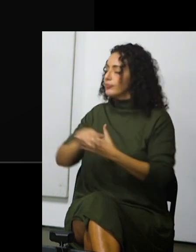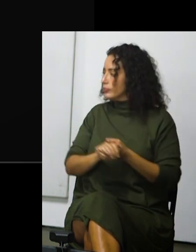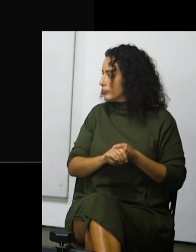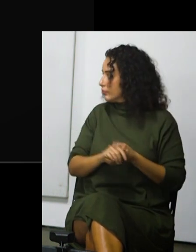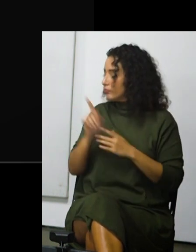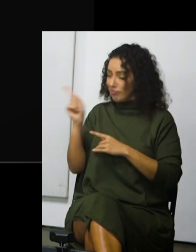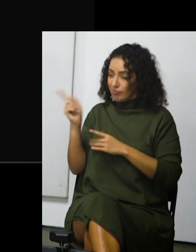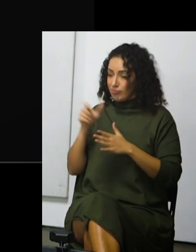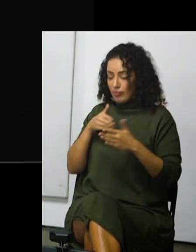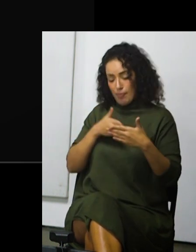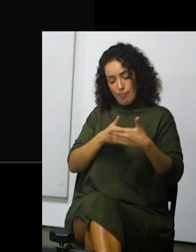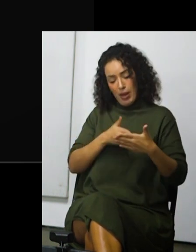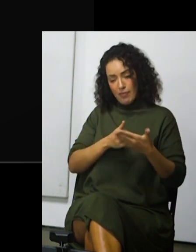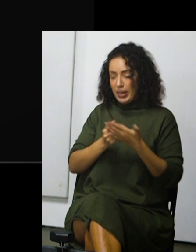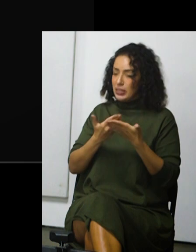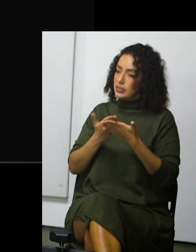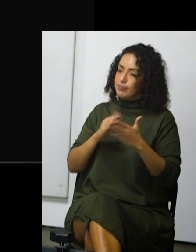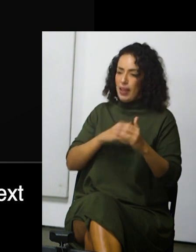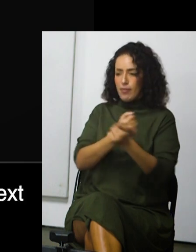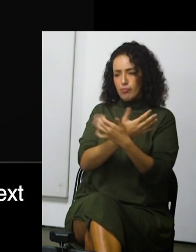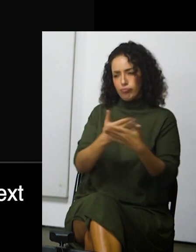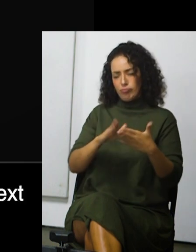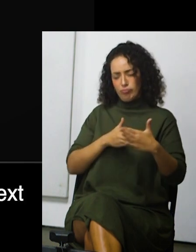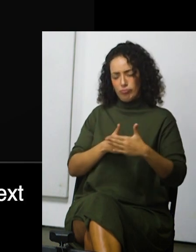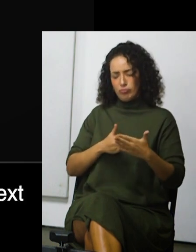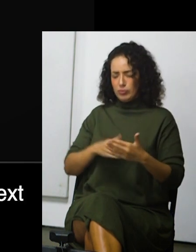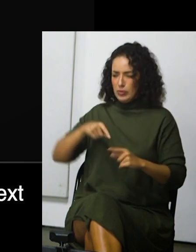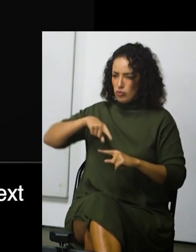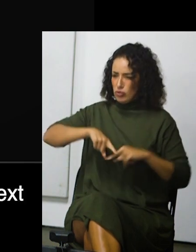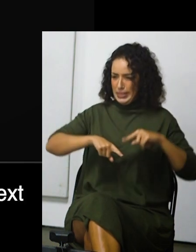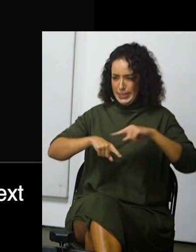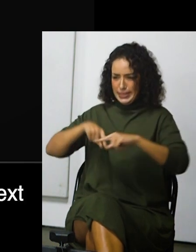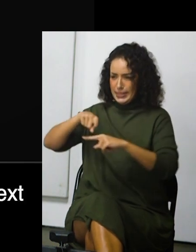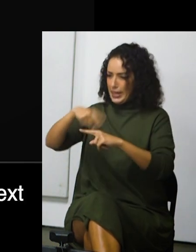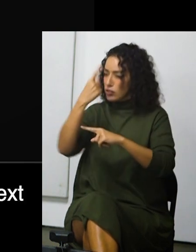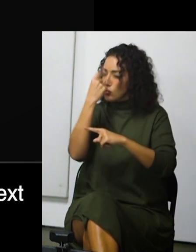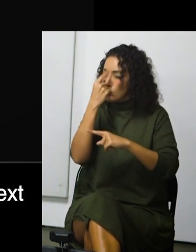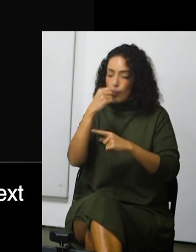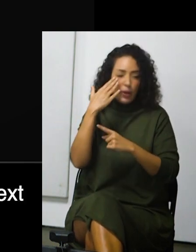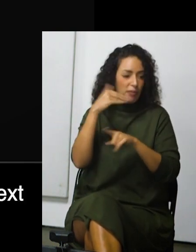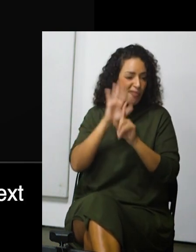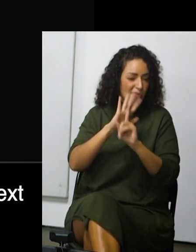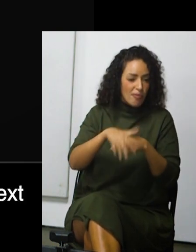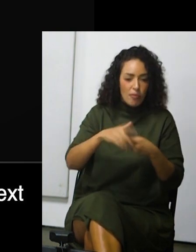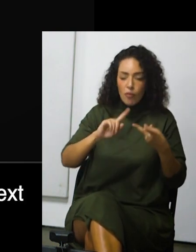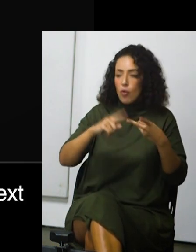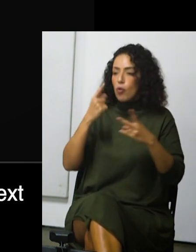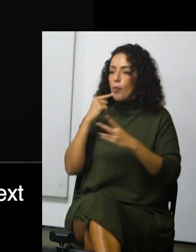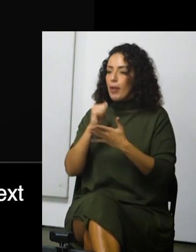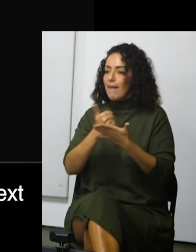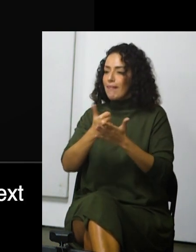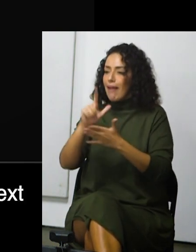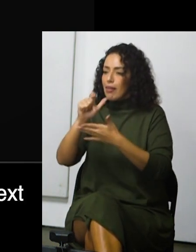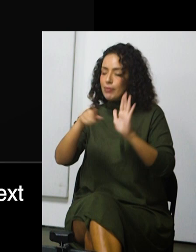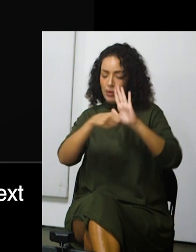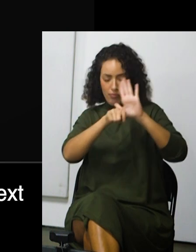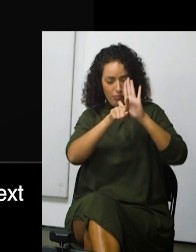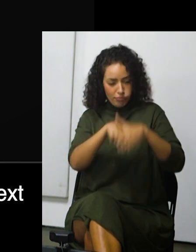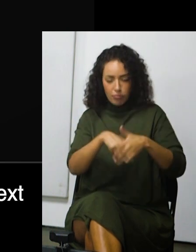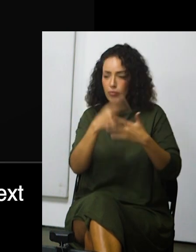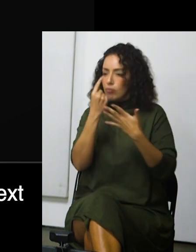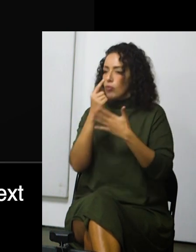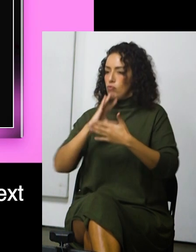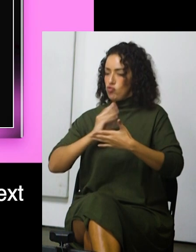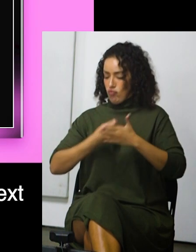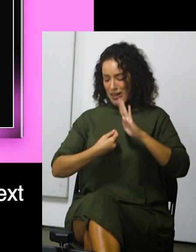and intersect with barriers caused by racism, homophobia, transphobia, sexism, and classism. Next slide, please.